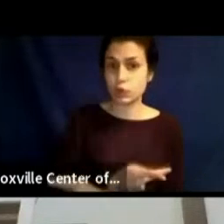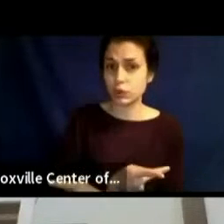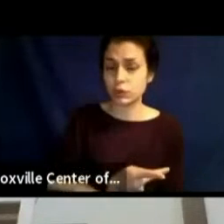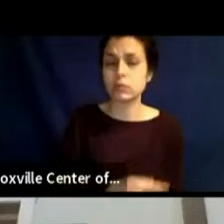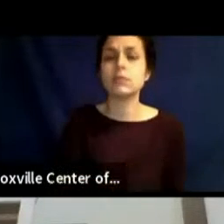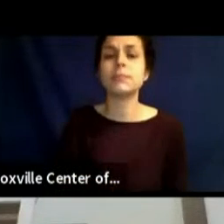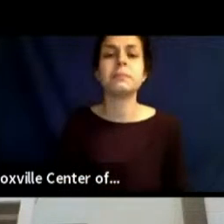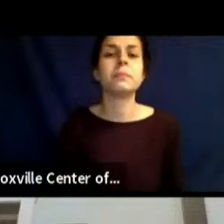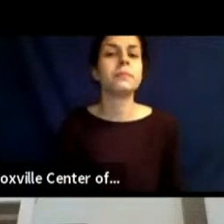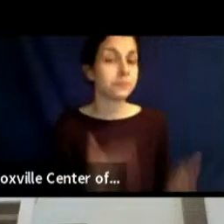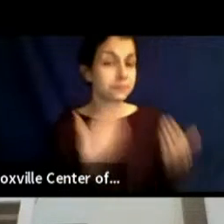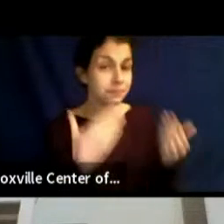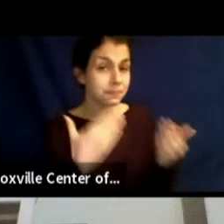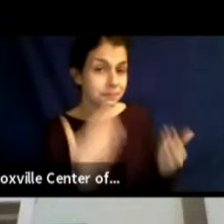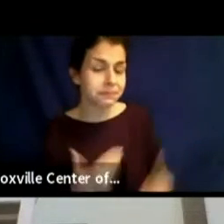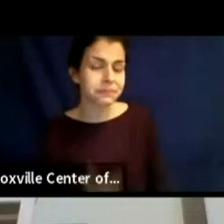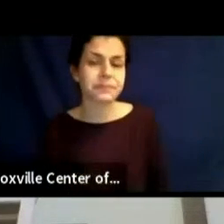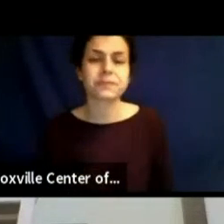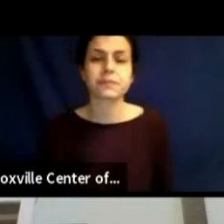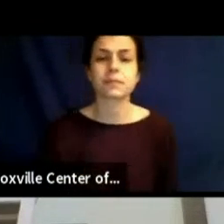Thank you.